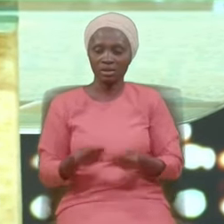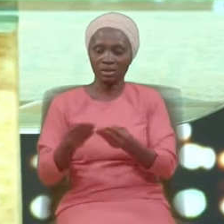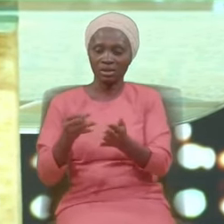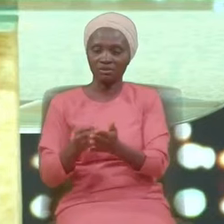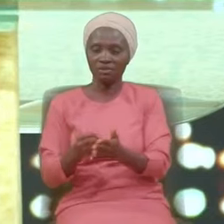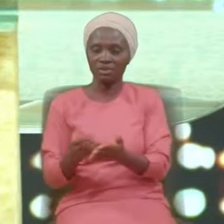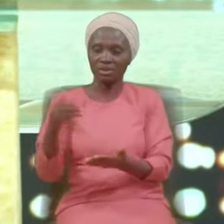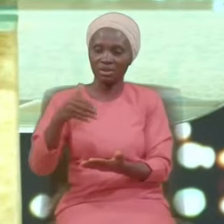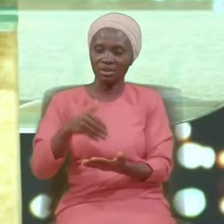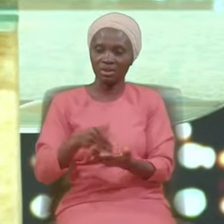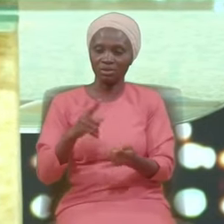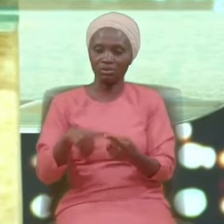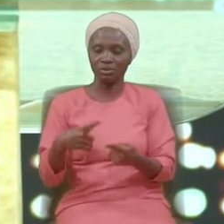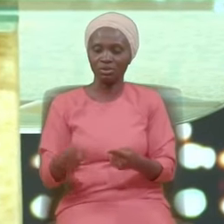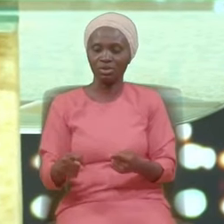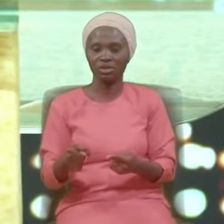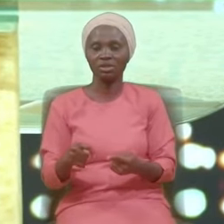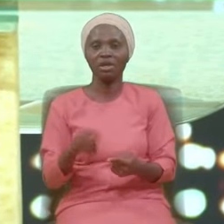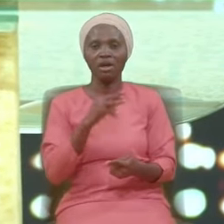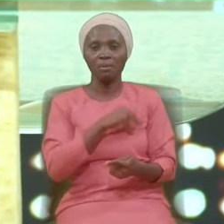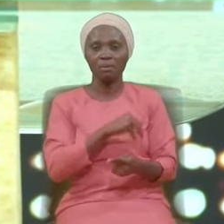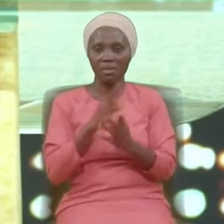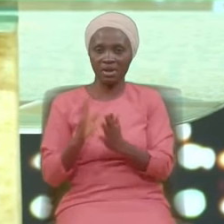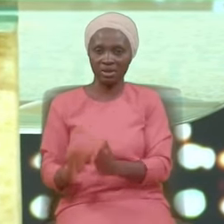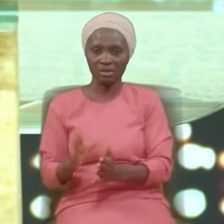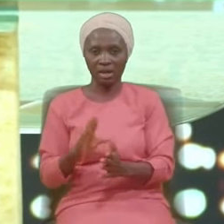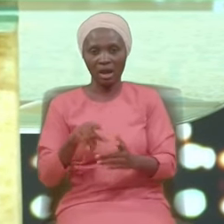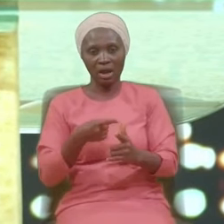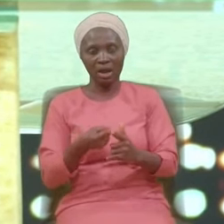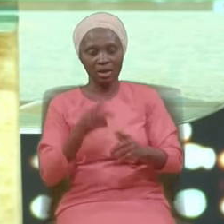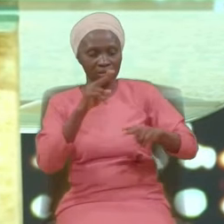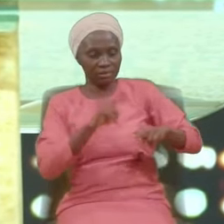the minister, and sat down. And the